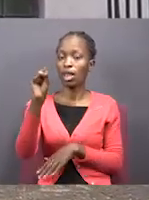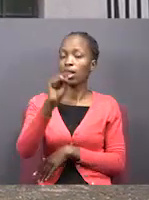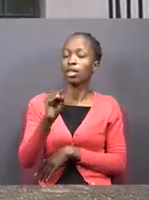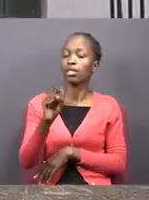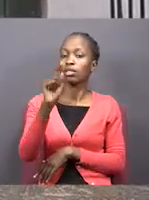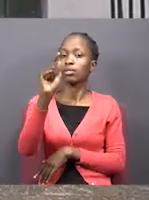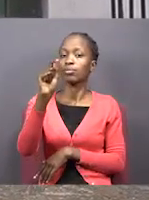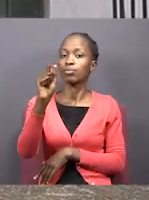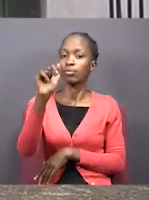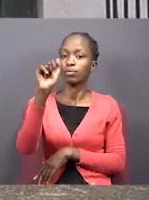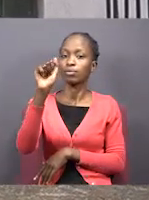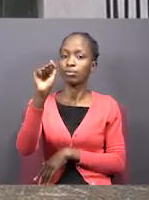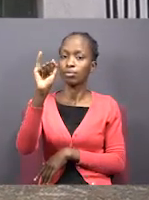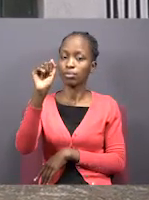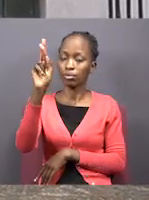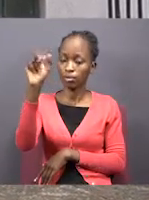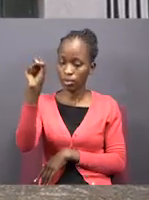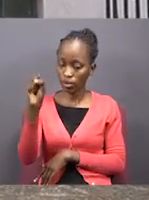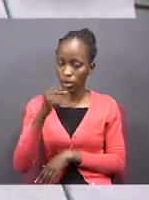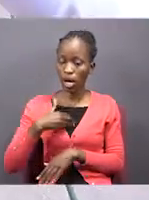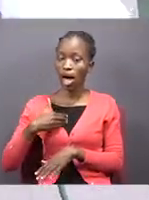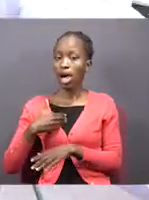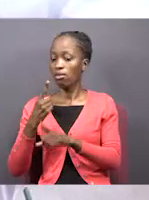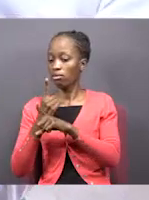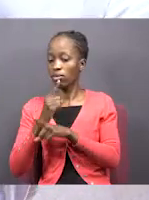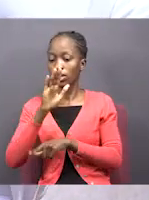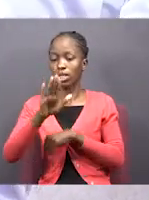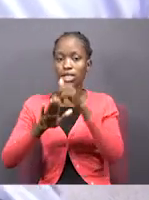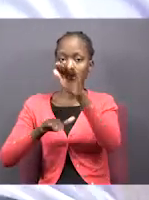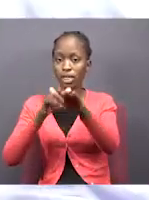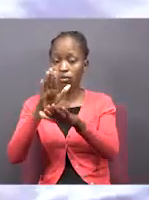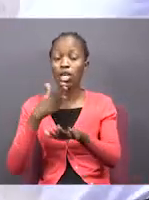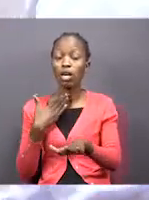very carefully. What do you see? You see a